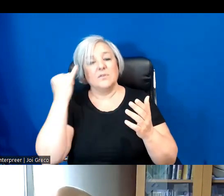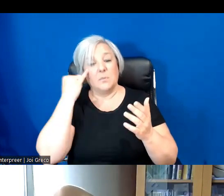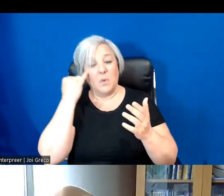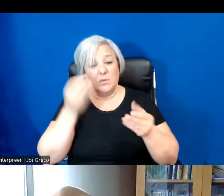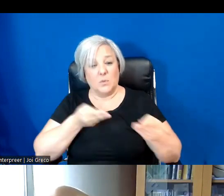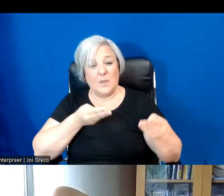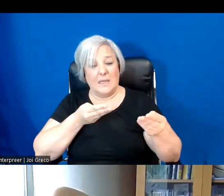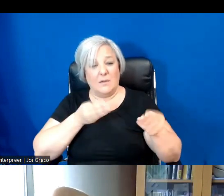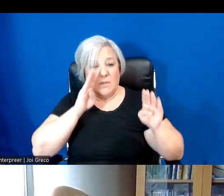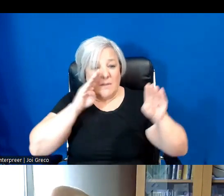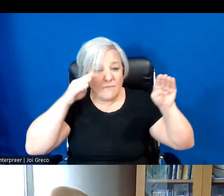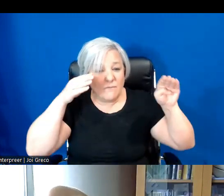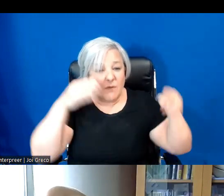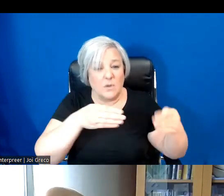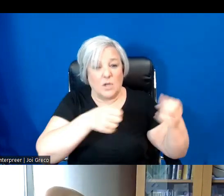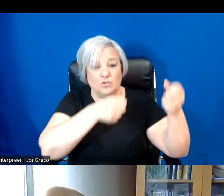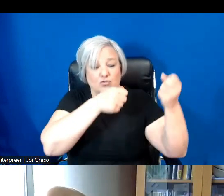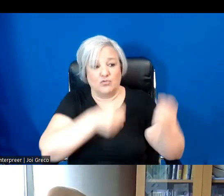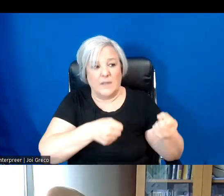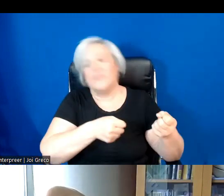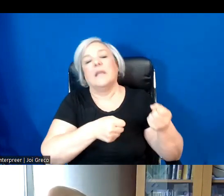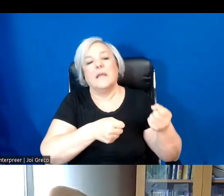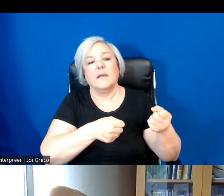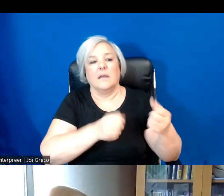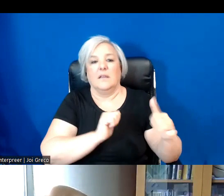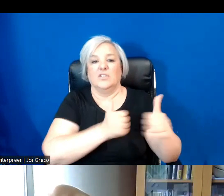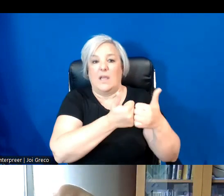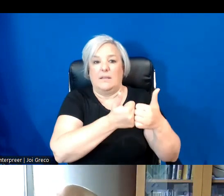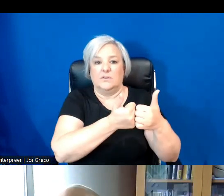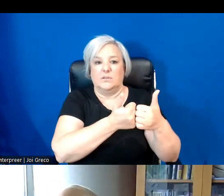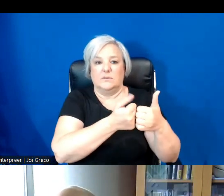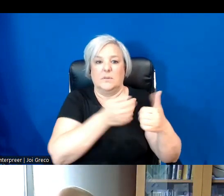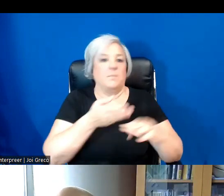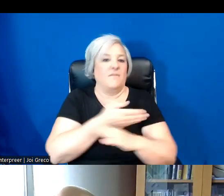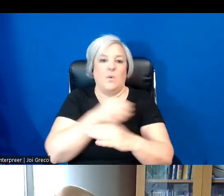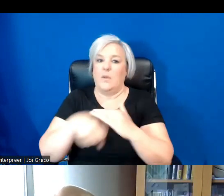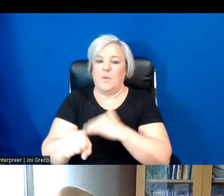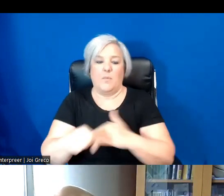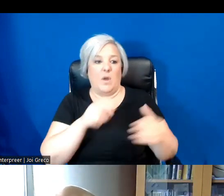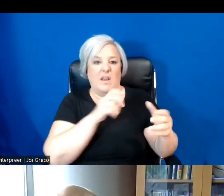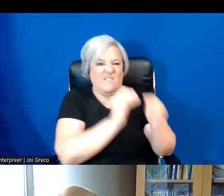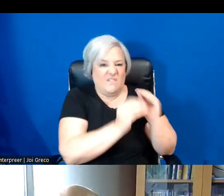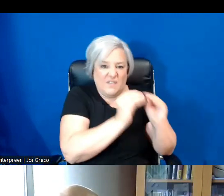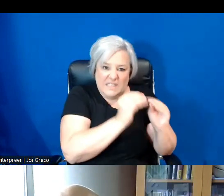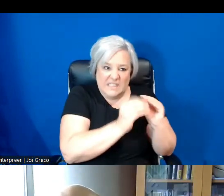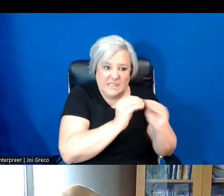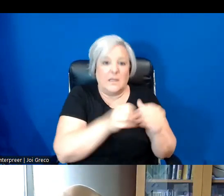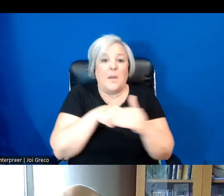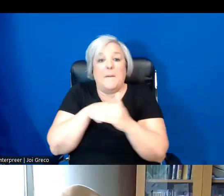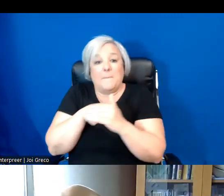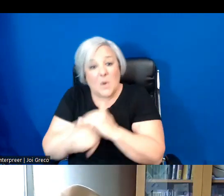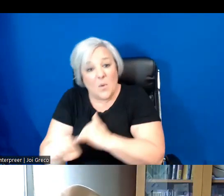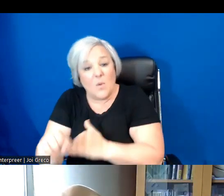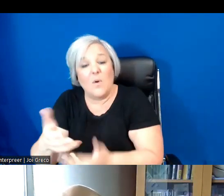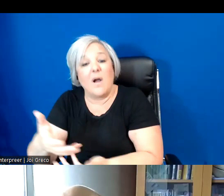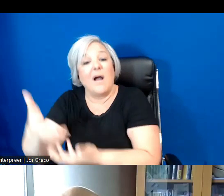in strengthening and addressing household challenges before the kid's born, we could expect that we would see fewer kids experiencing contact with